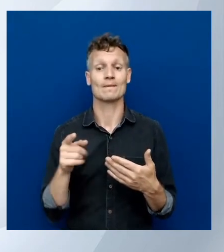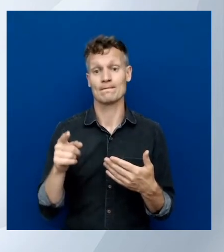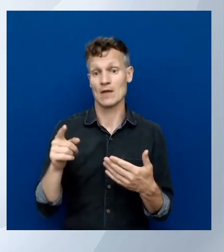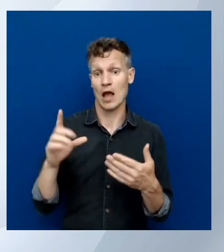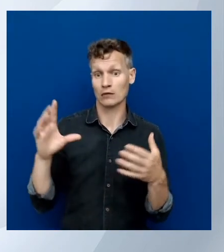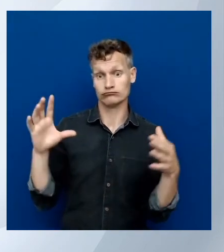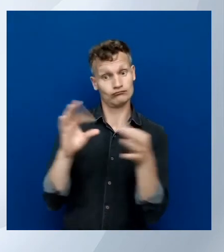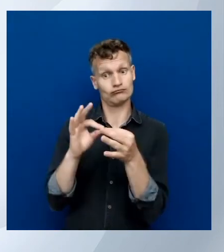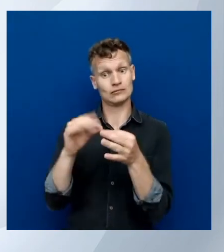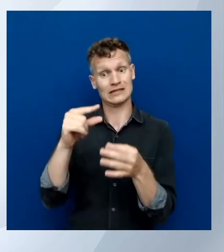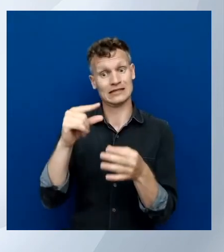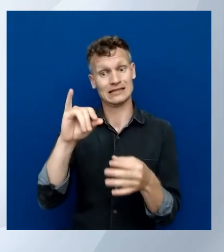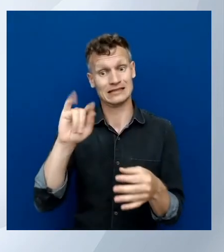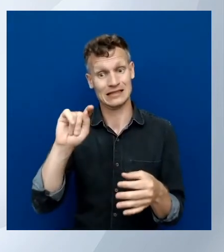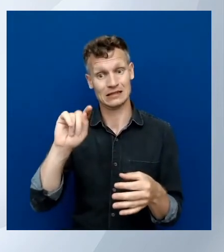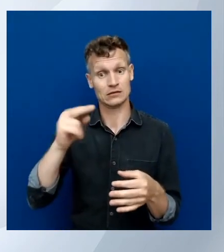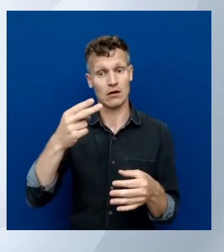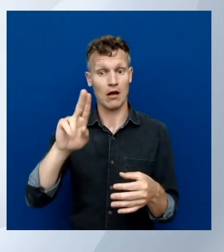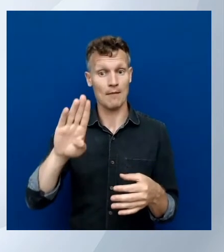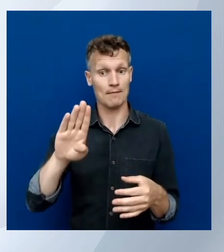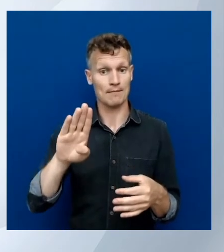Also here I have a demo.